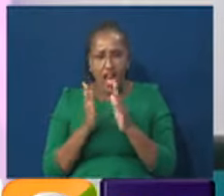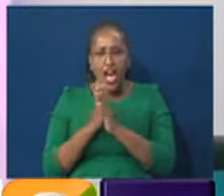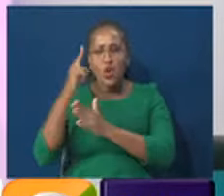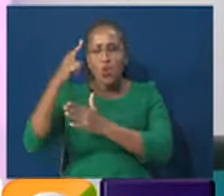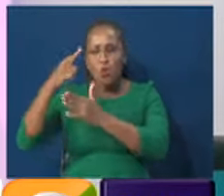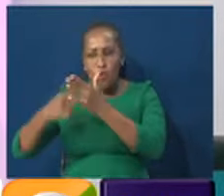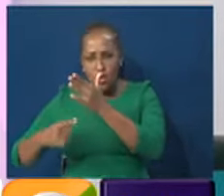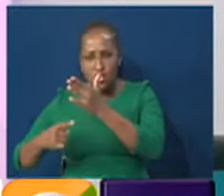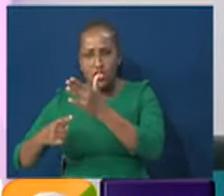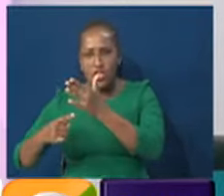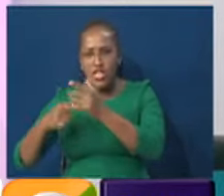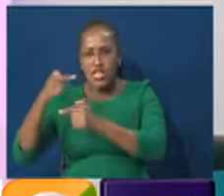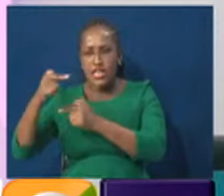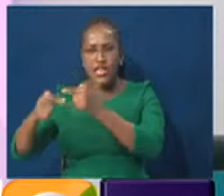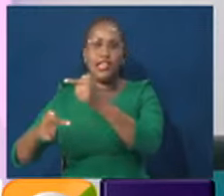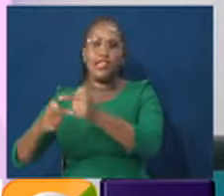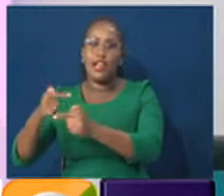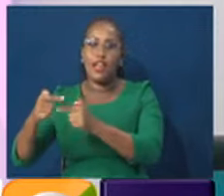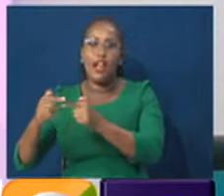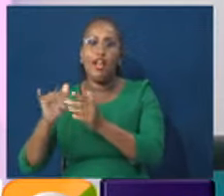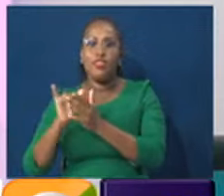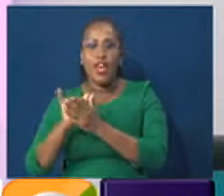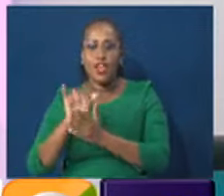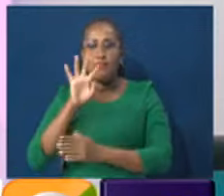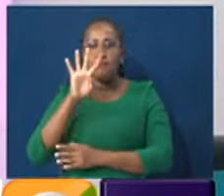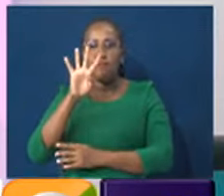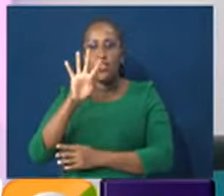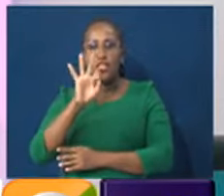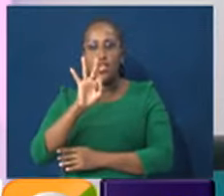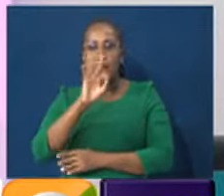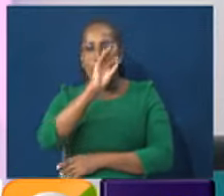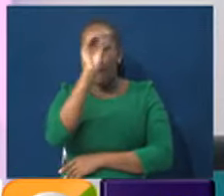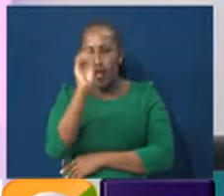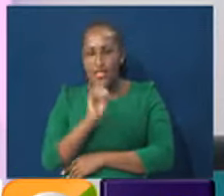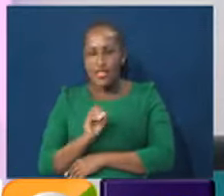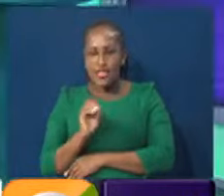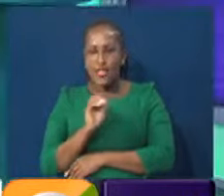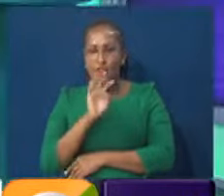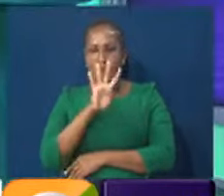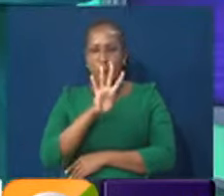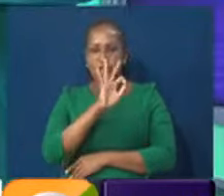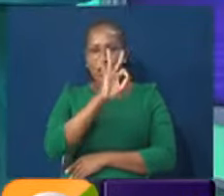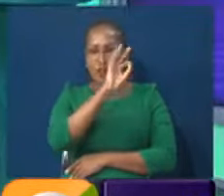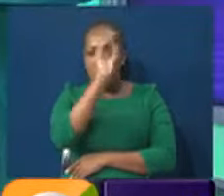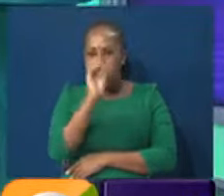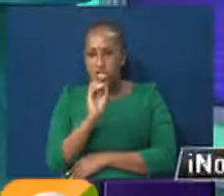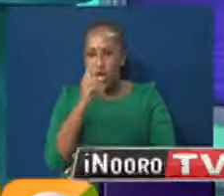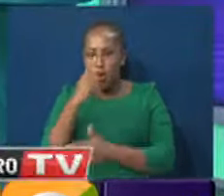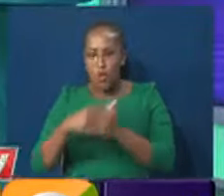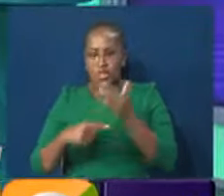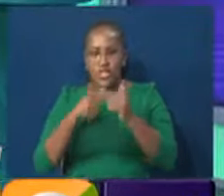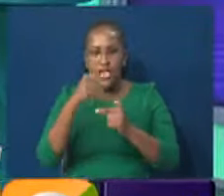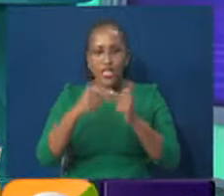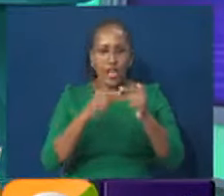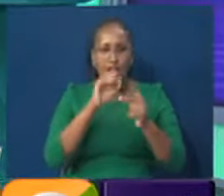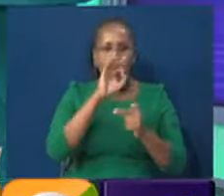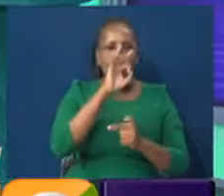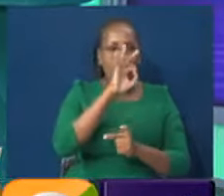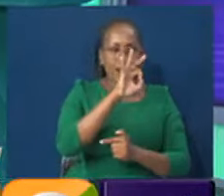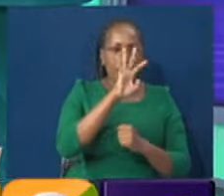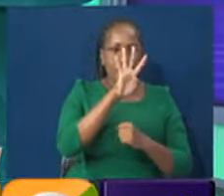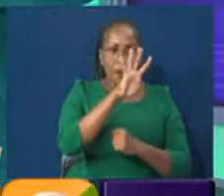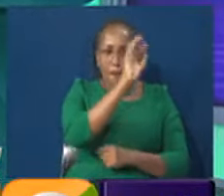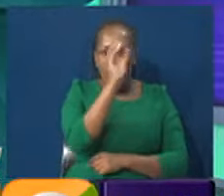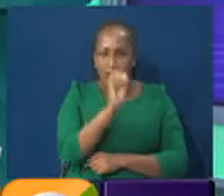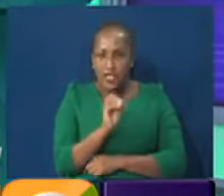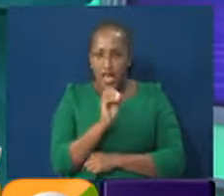is continuing, it's about 43%. 43%. Yeah. What's ongoing at 34%, what's completed